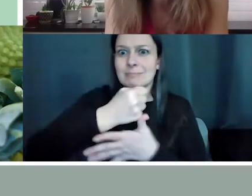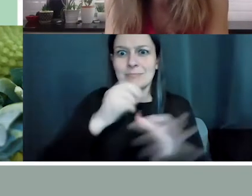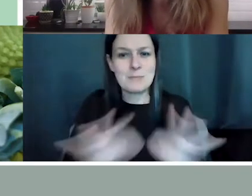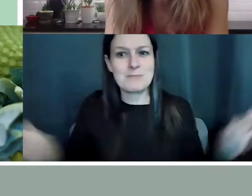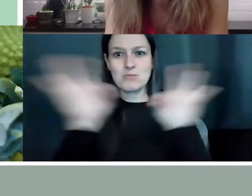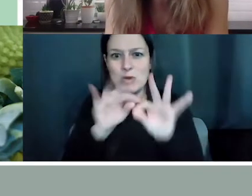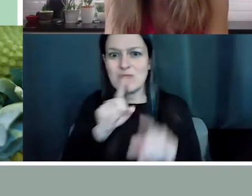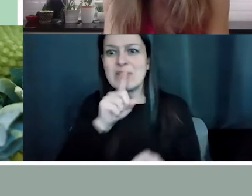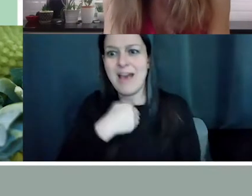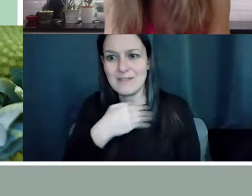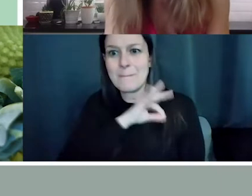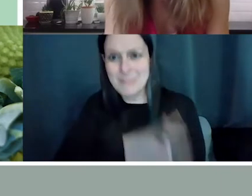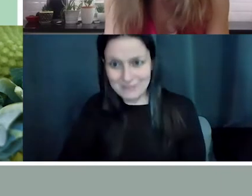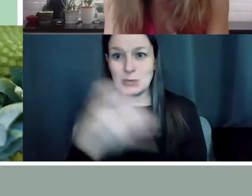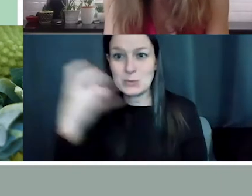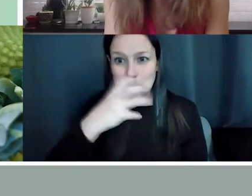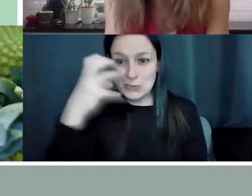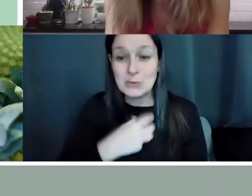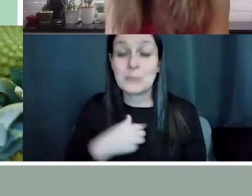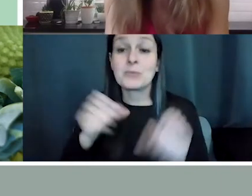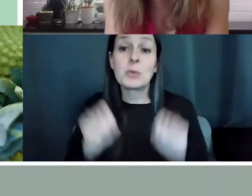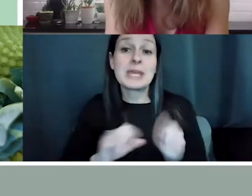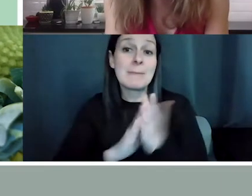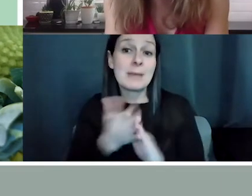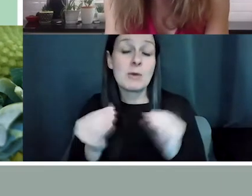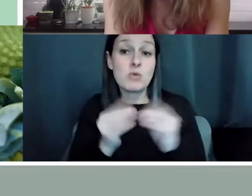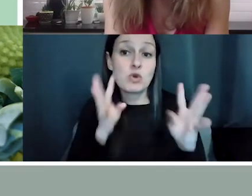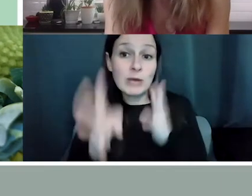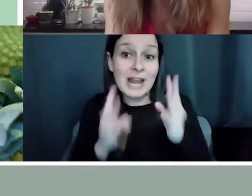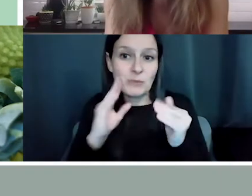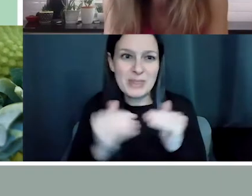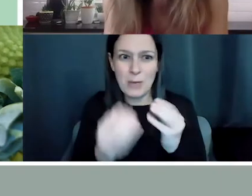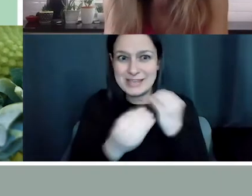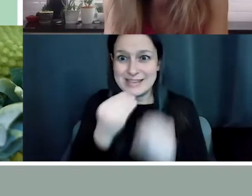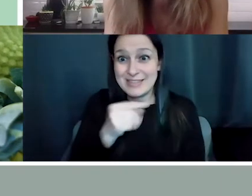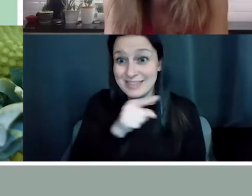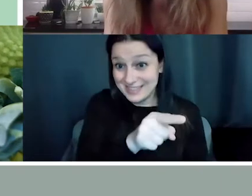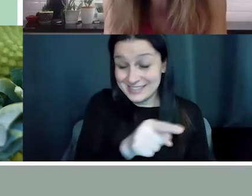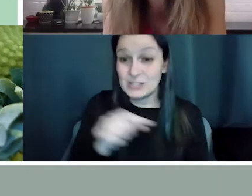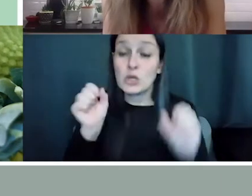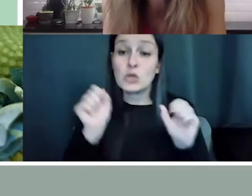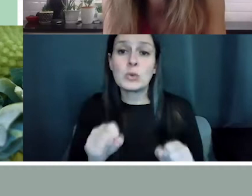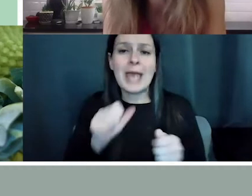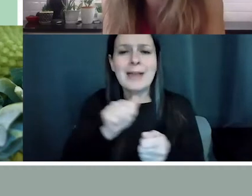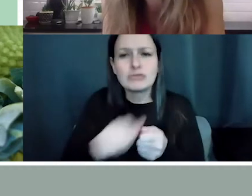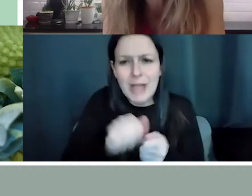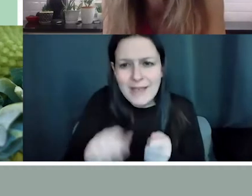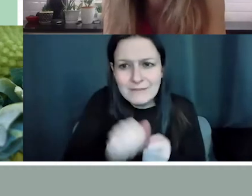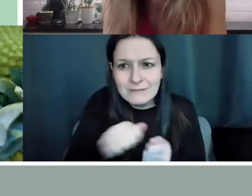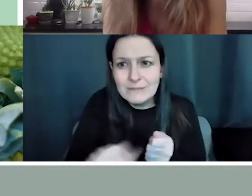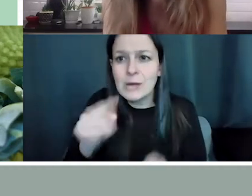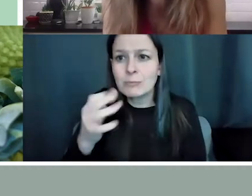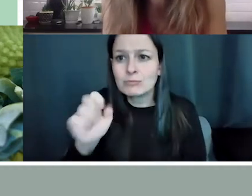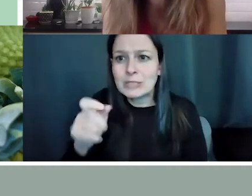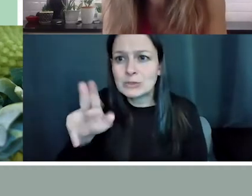having some benefits. So we can get creative with how we eat these. You can certainly shave a Brussels sprout and put it in your